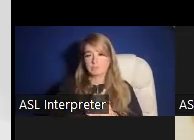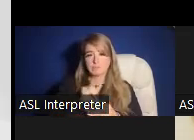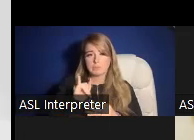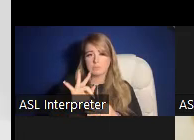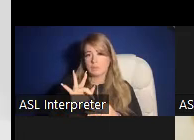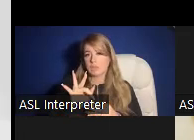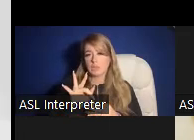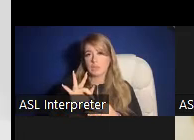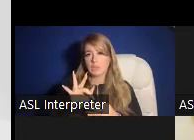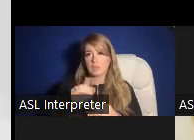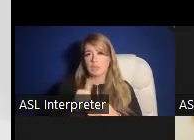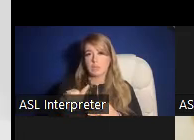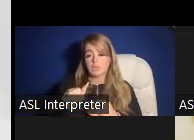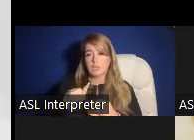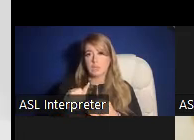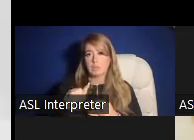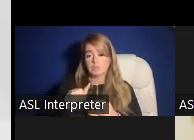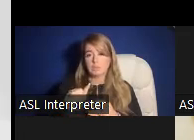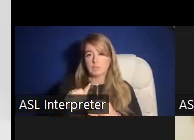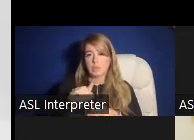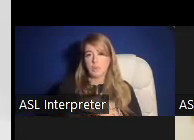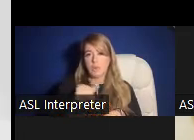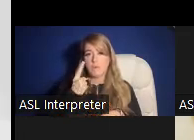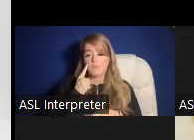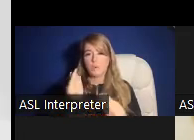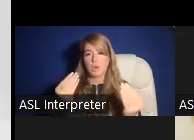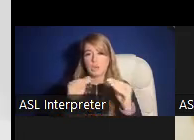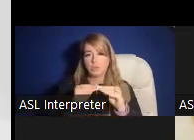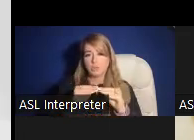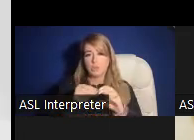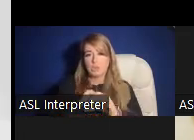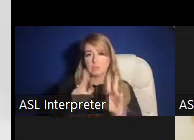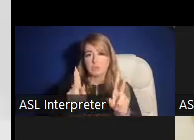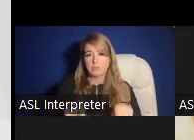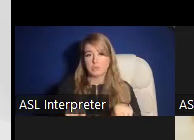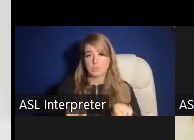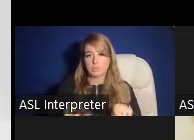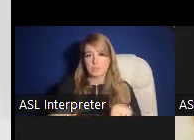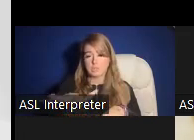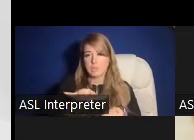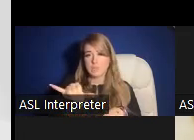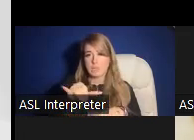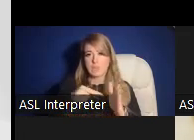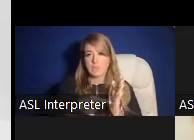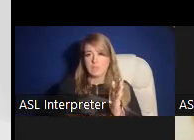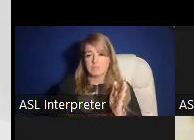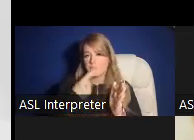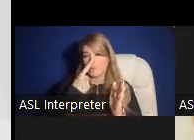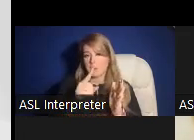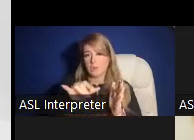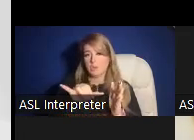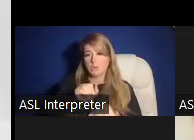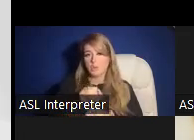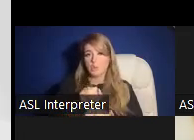If there is a call for additional kind of in-person space like this, that's something I can also work with Megan